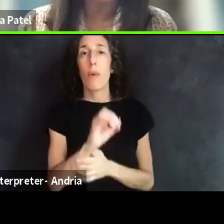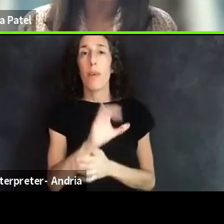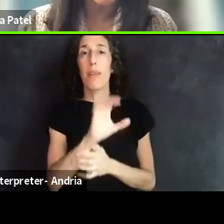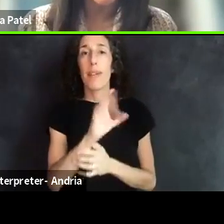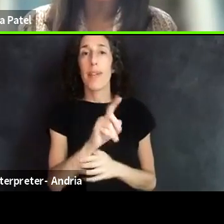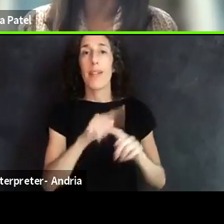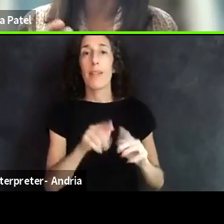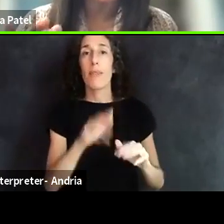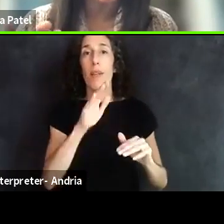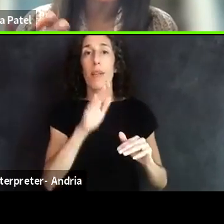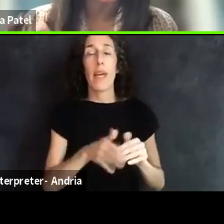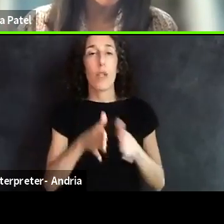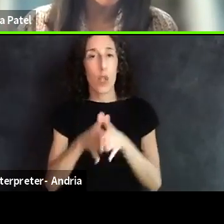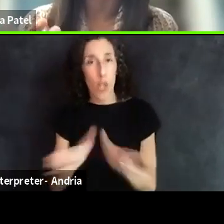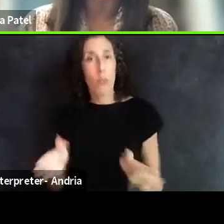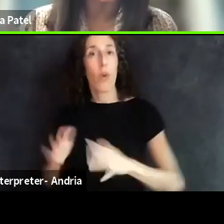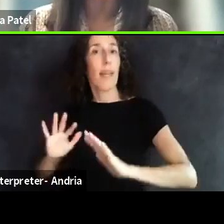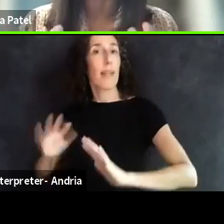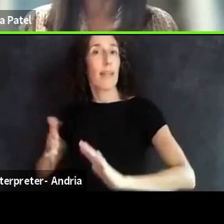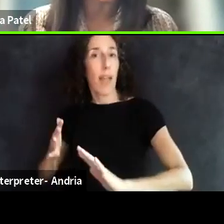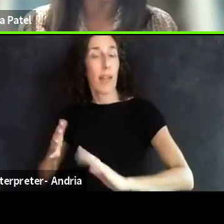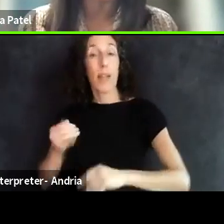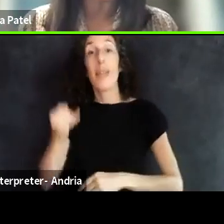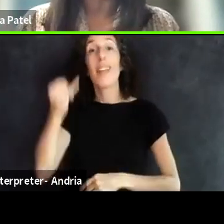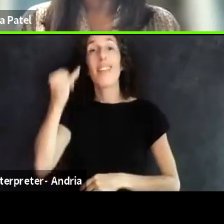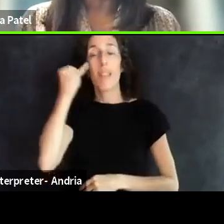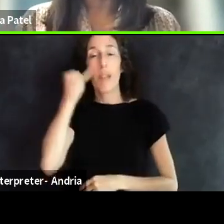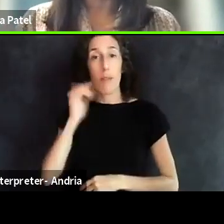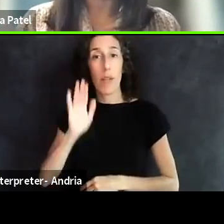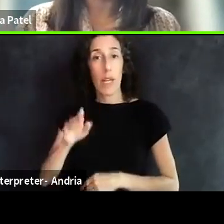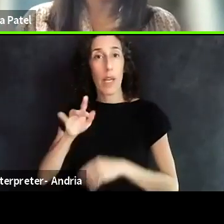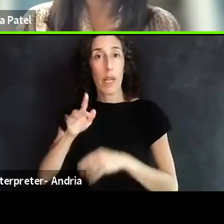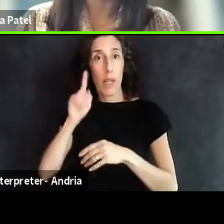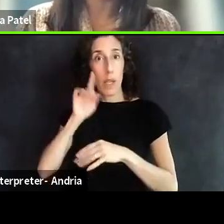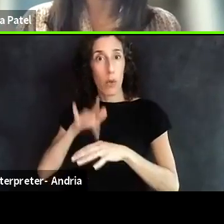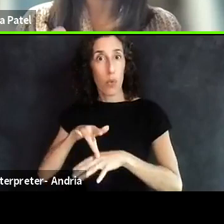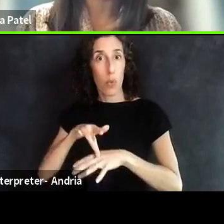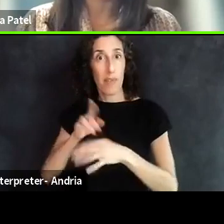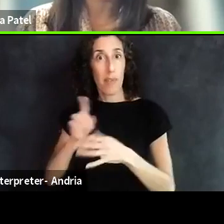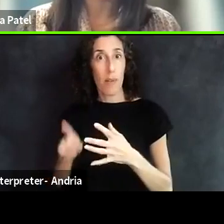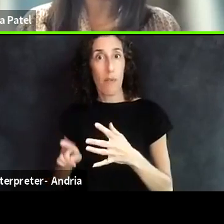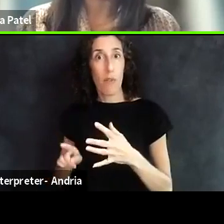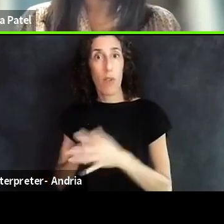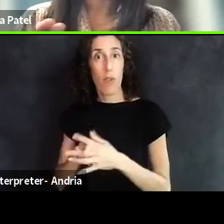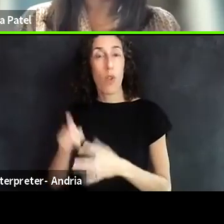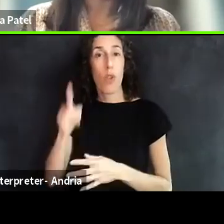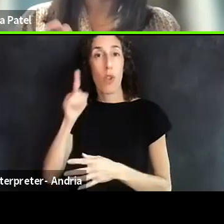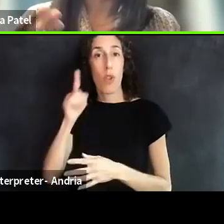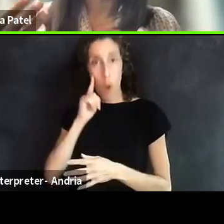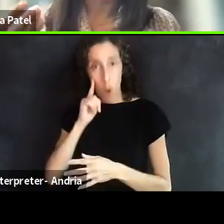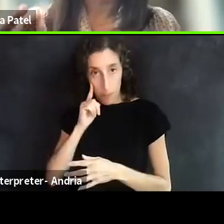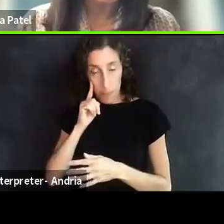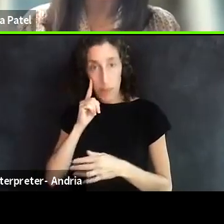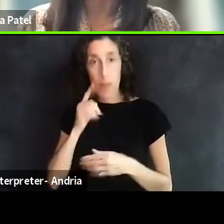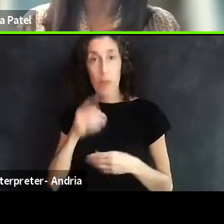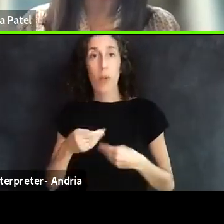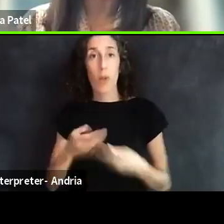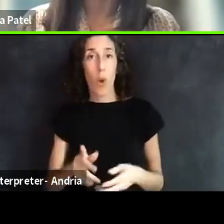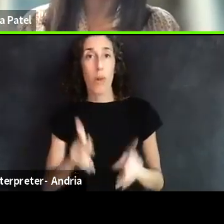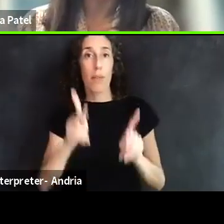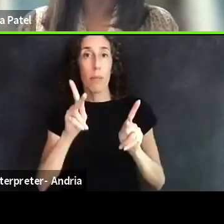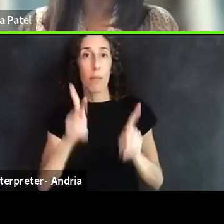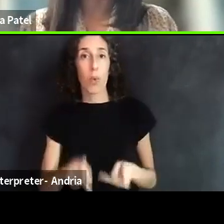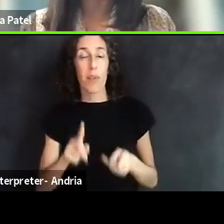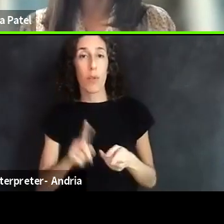response to the actual intrusive thought or image or fear, a person feels driven to perform some sort of compulsion.